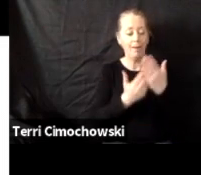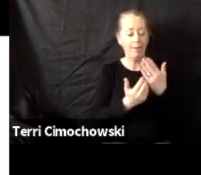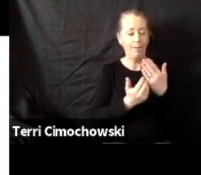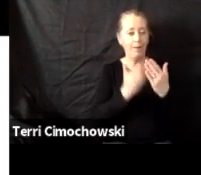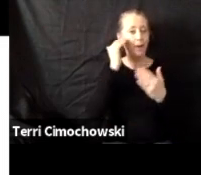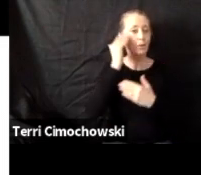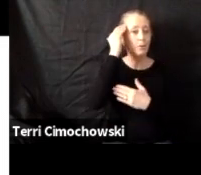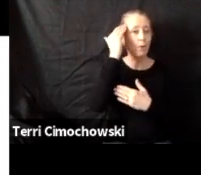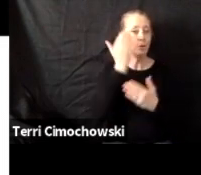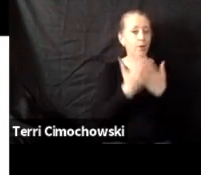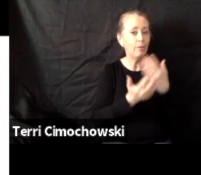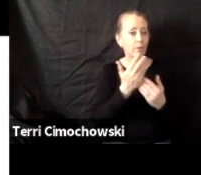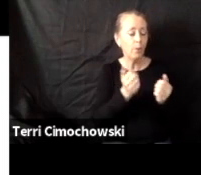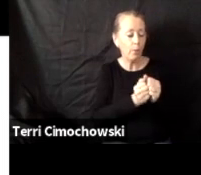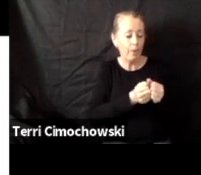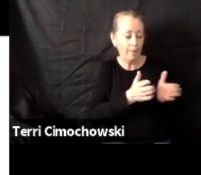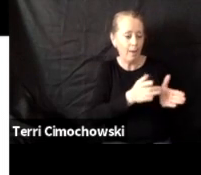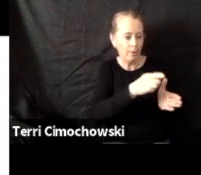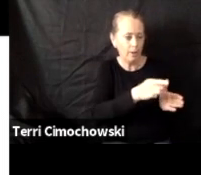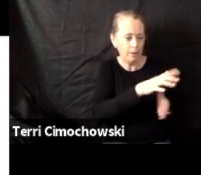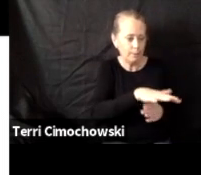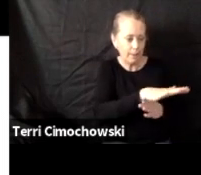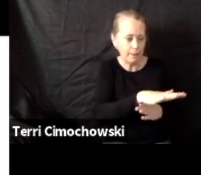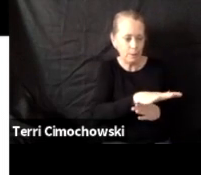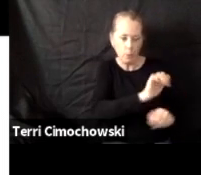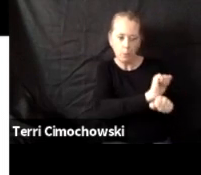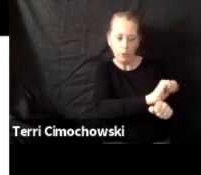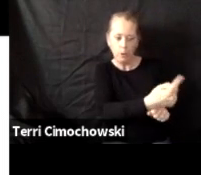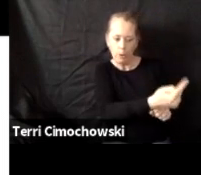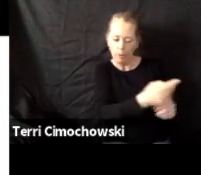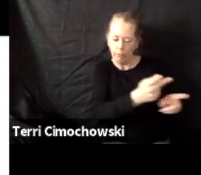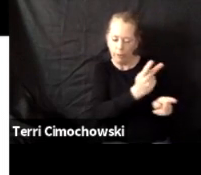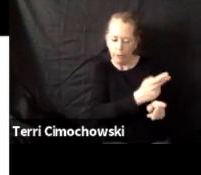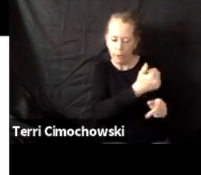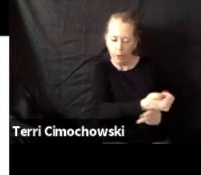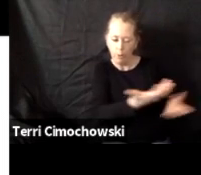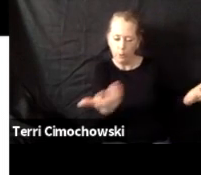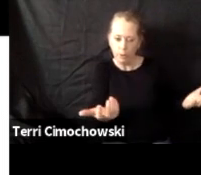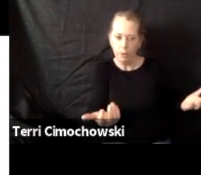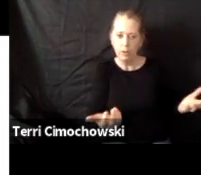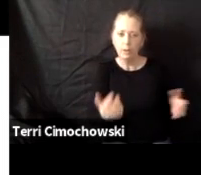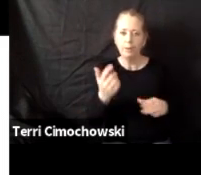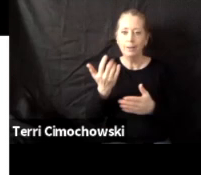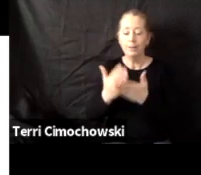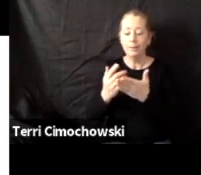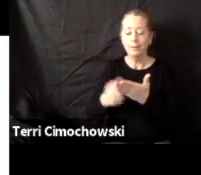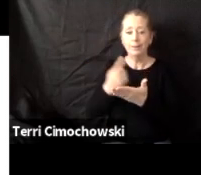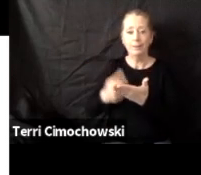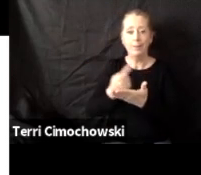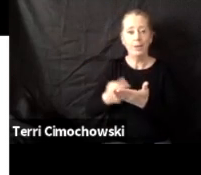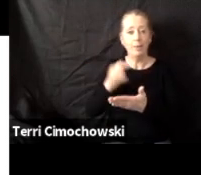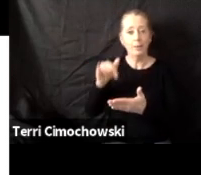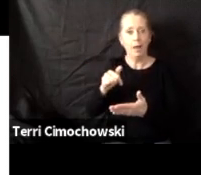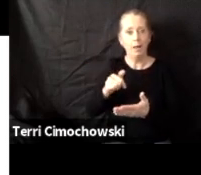providing space when your child needs to work through problems on their own? So how do we, there's times where that productive struggle is